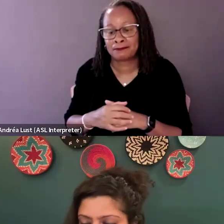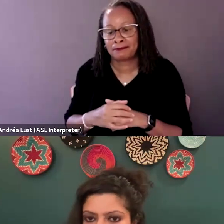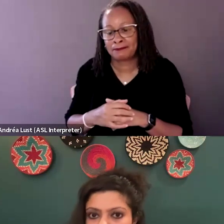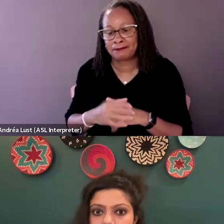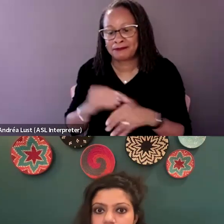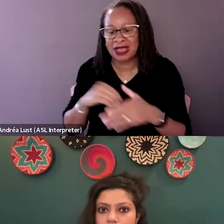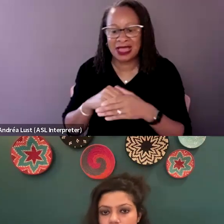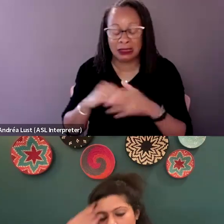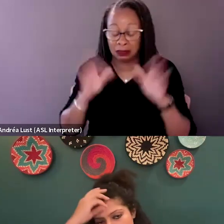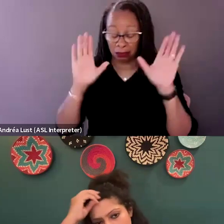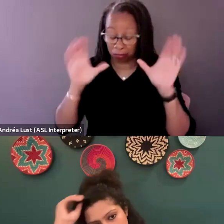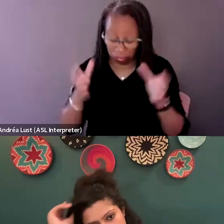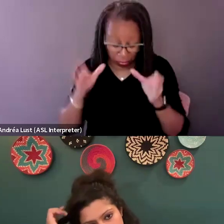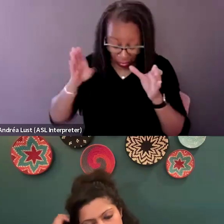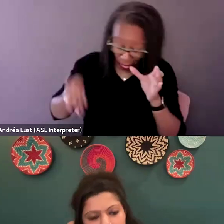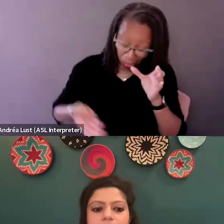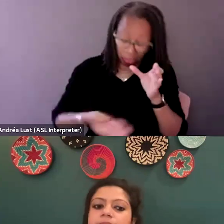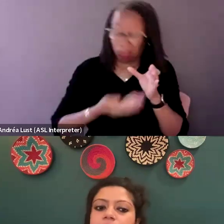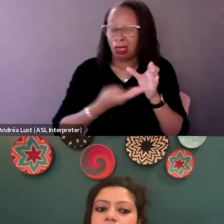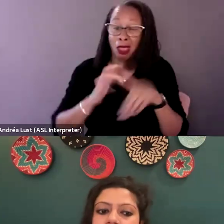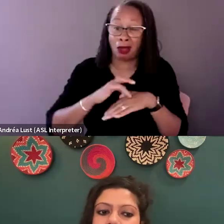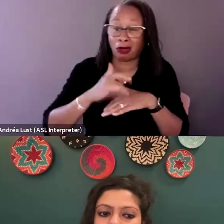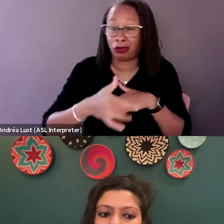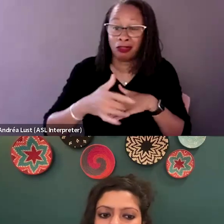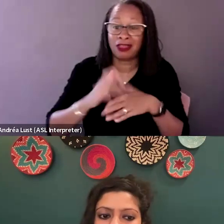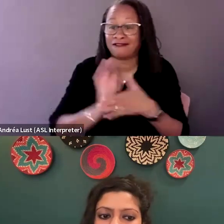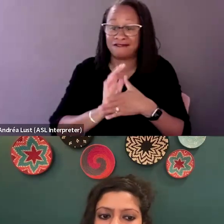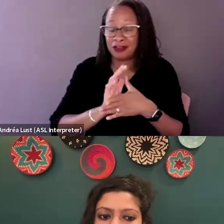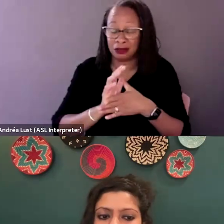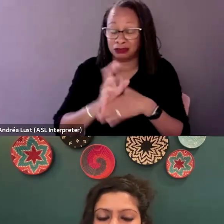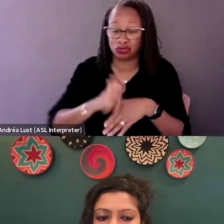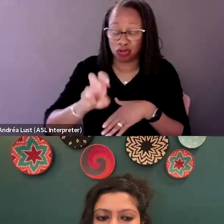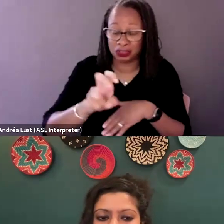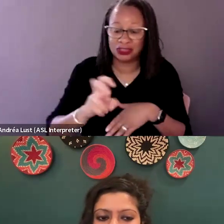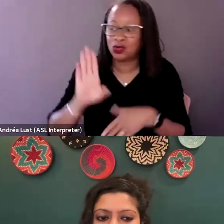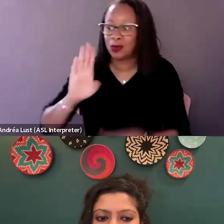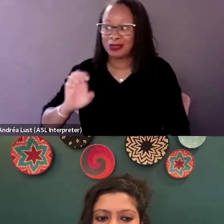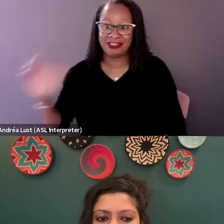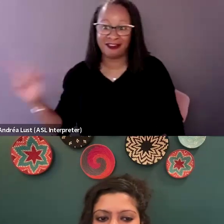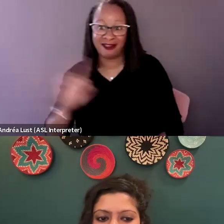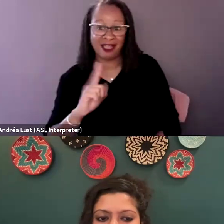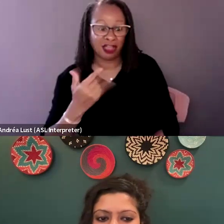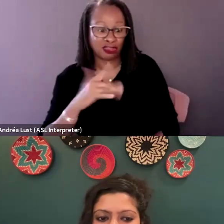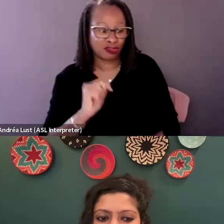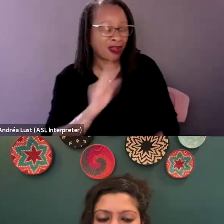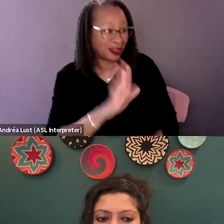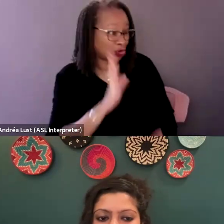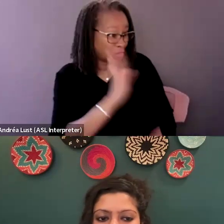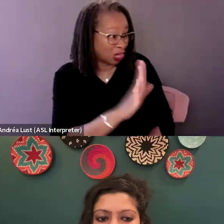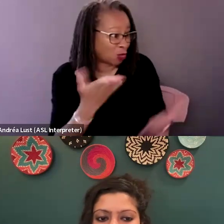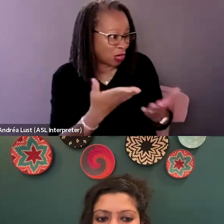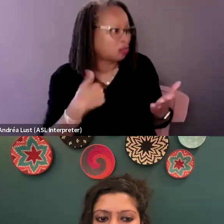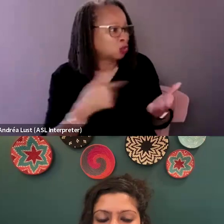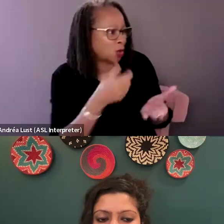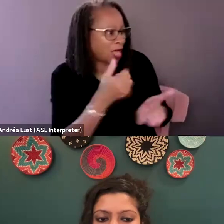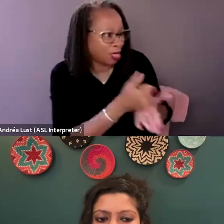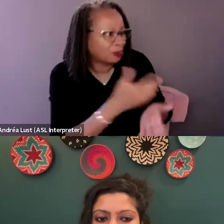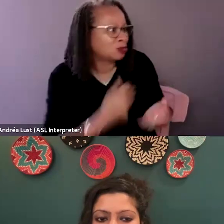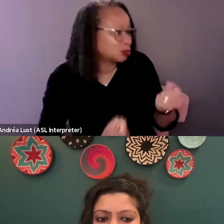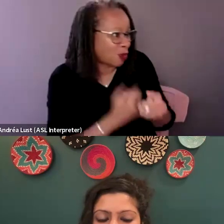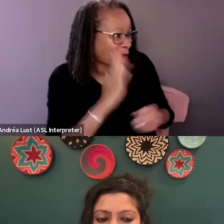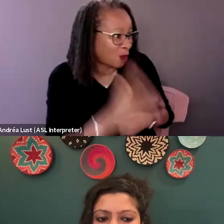kind of creative treatment of actuality, or a kind of, where you're interested vaguely in some kind of an interfacing with